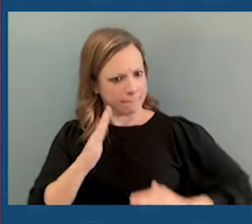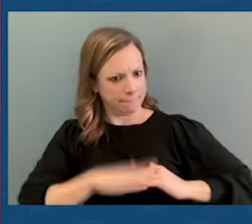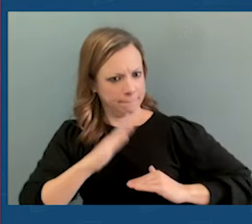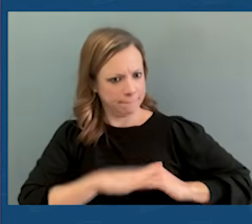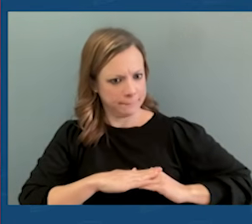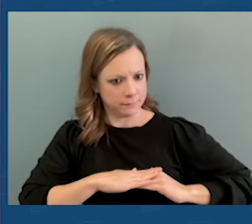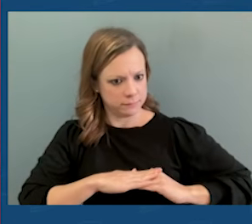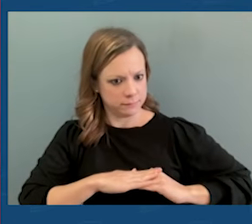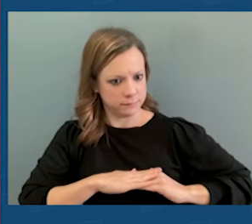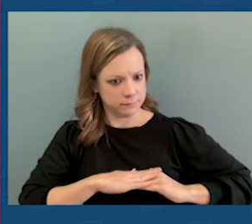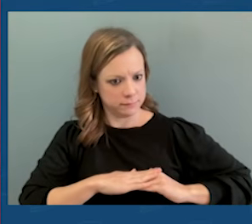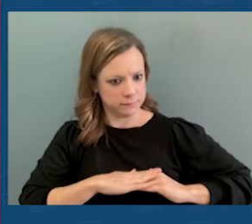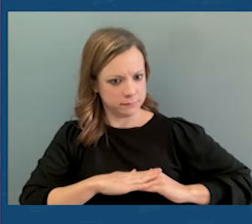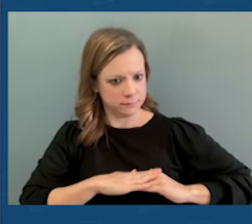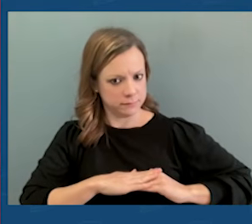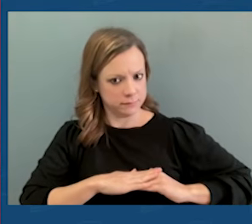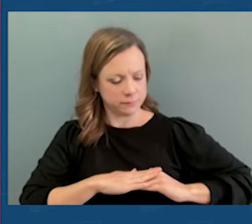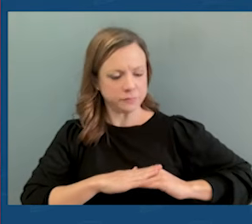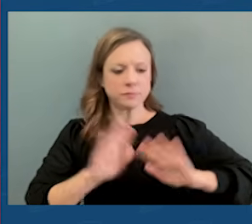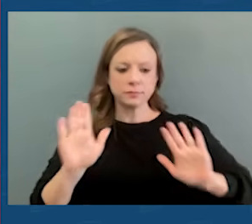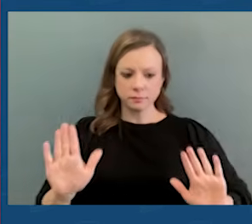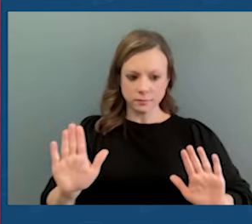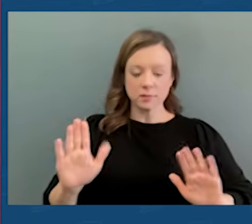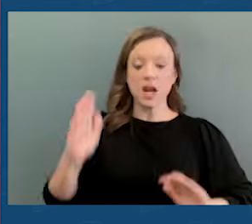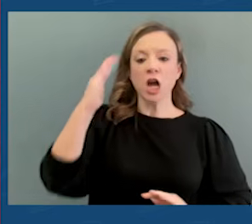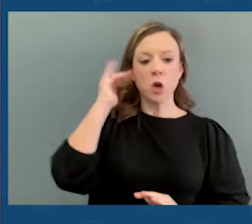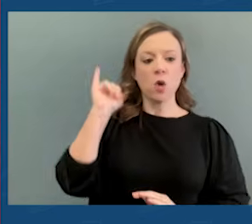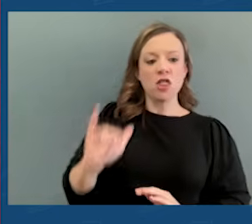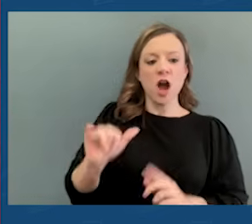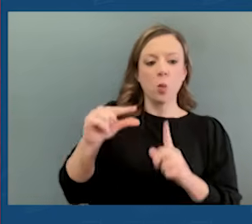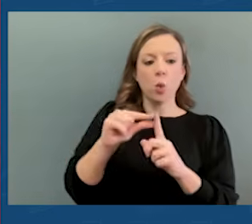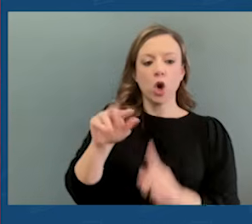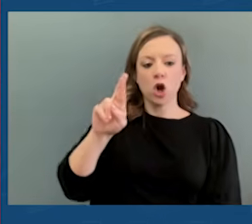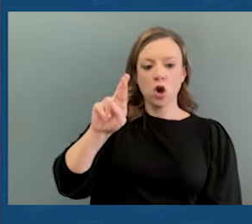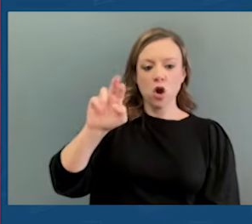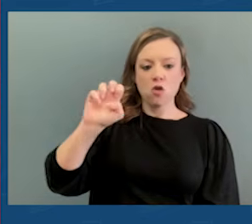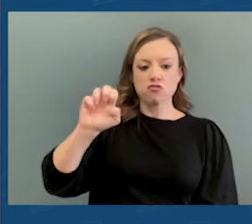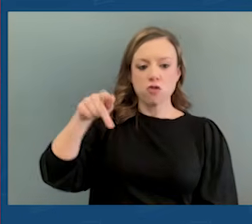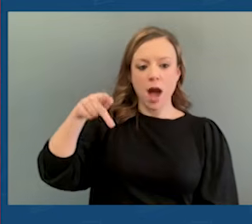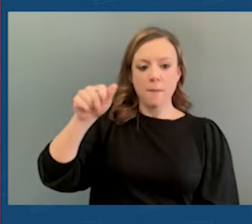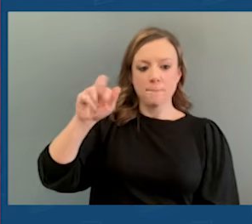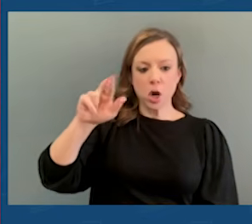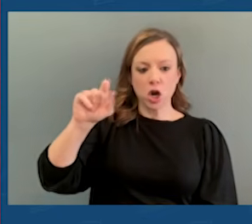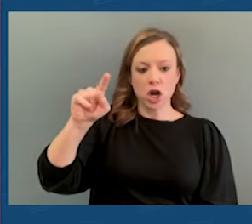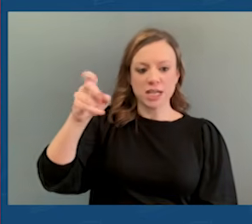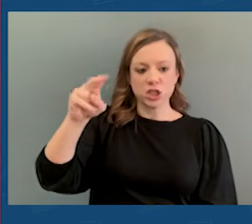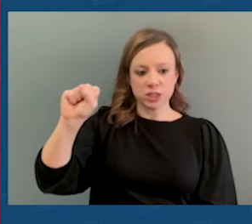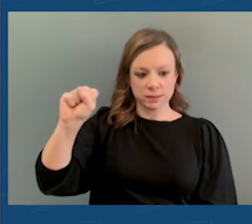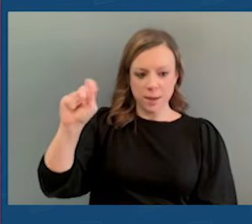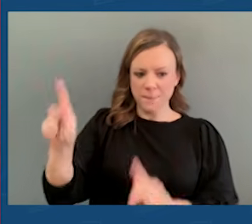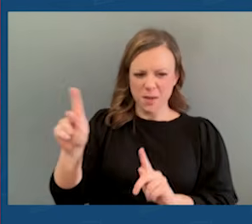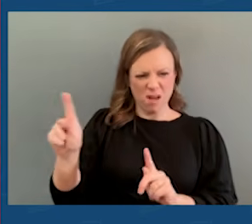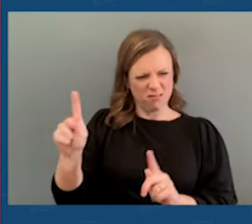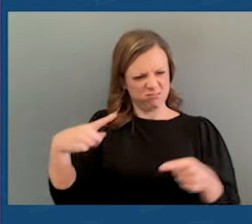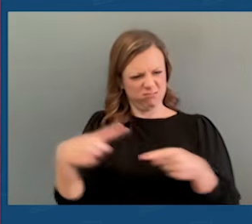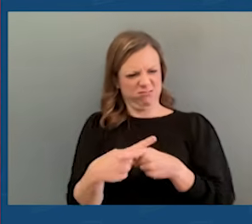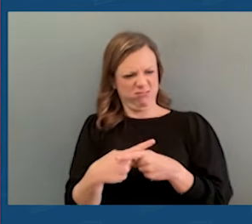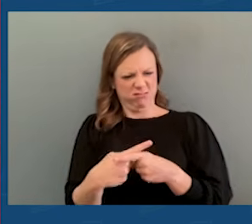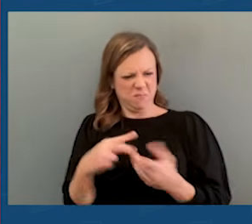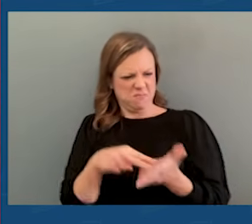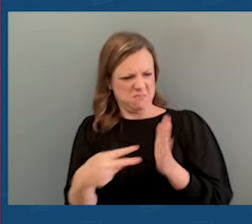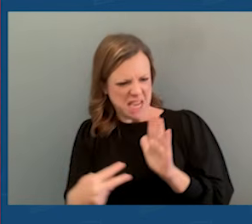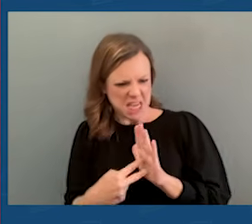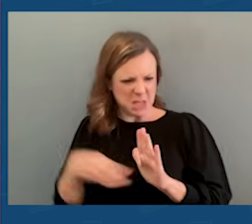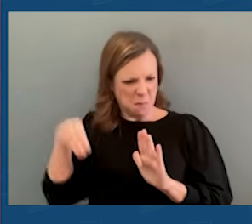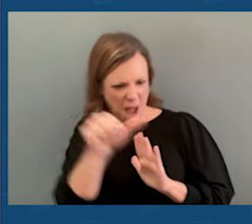Let me say this. I know the word reparations brings up a lot of conflicting ideas for people. A lot of people instinctively dig in when they